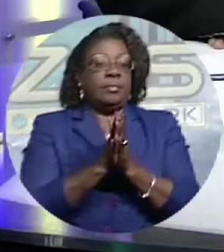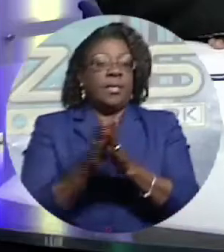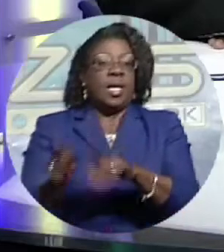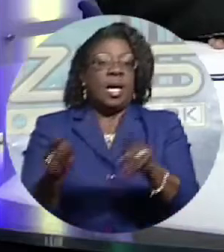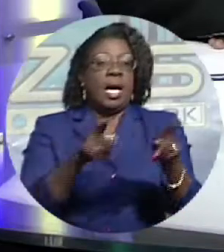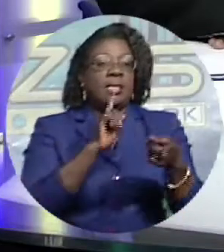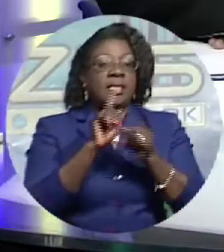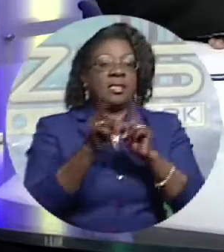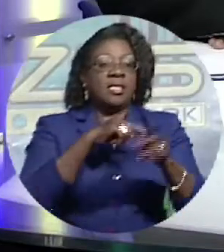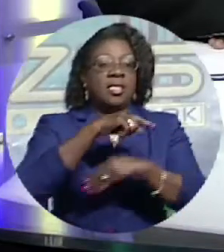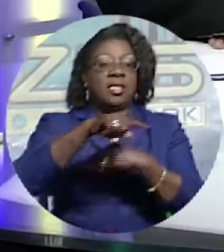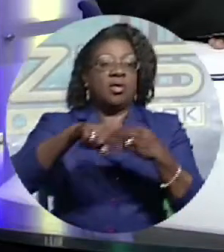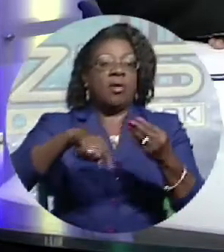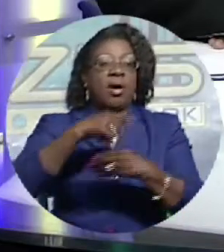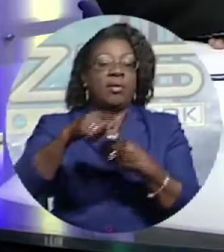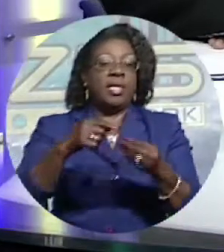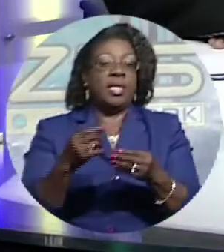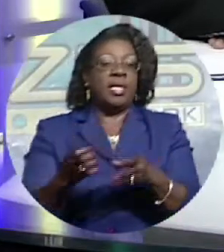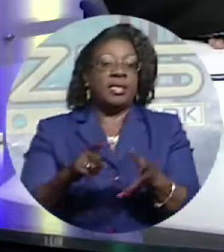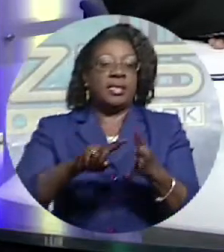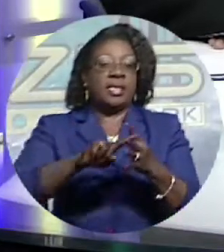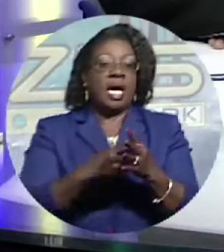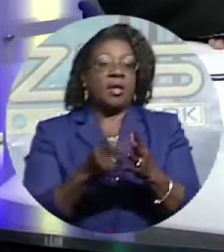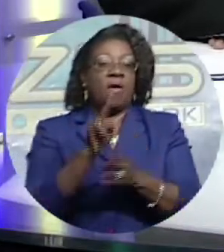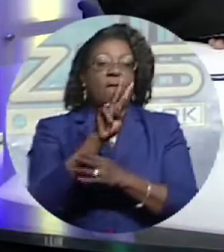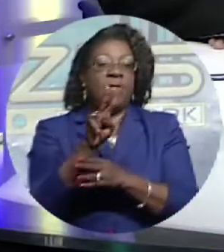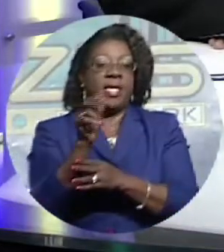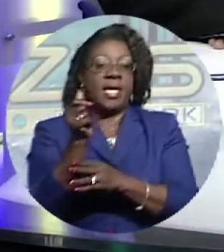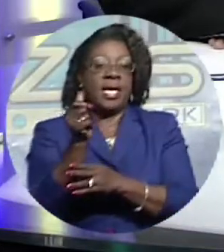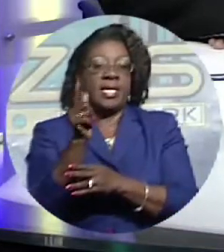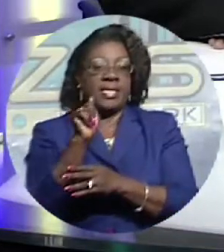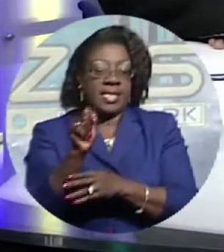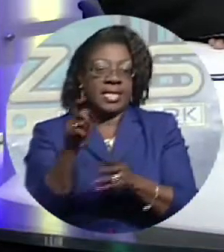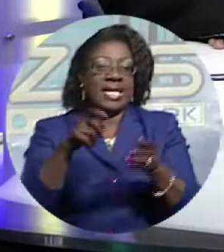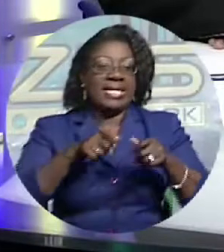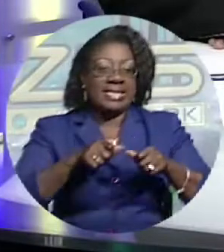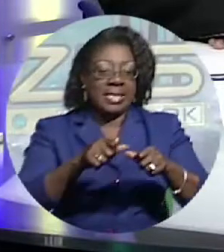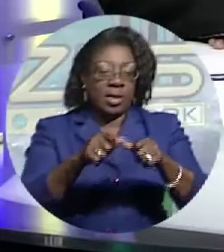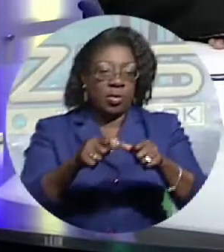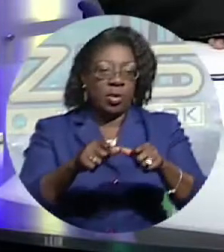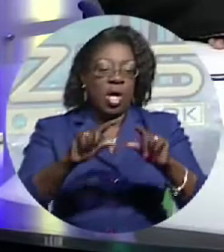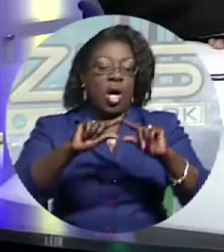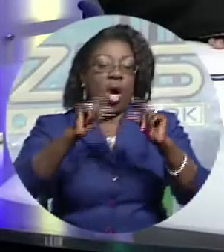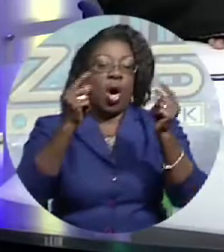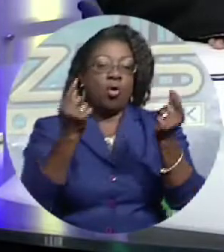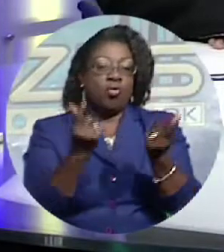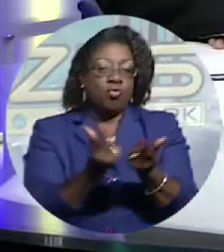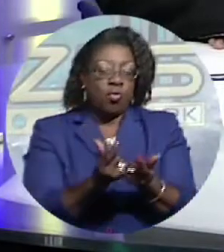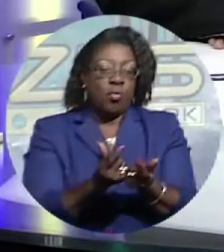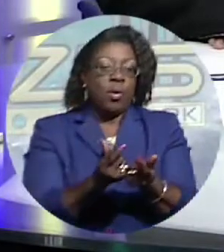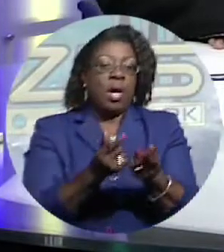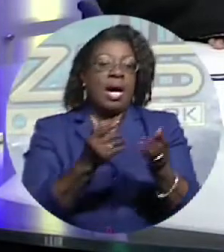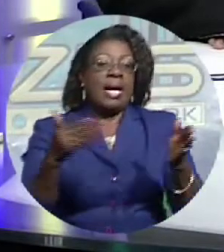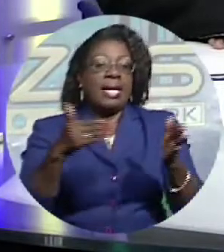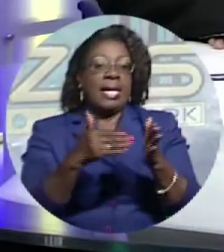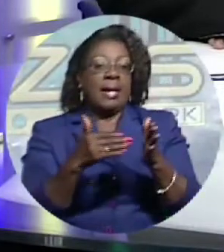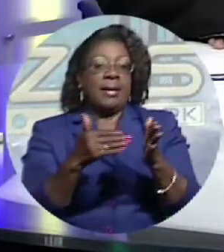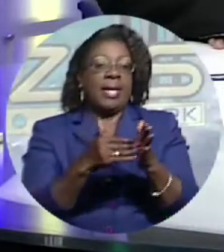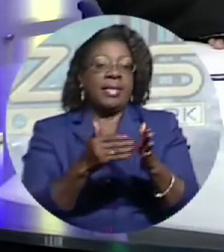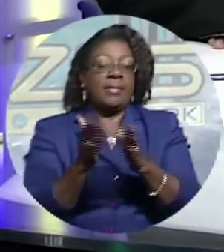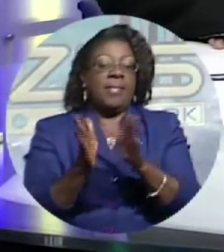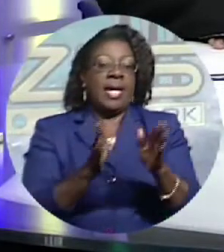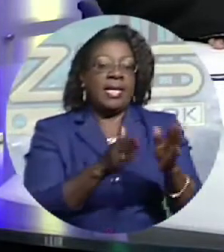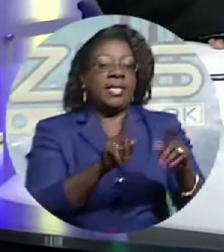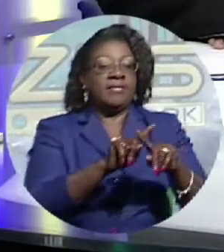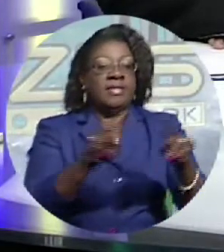As discussions surrounding the implementation of value-added tax continue, the Coalition for Responsible Taxation is stepping up